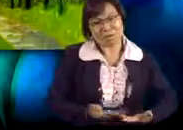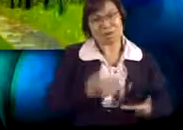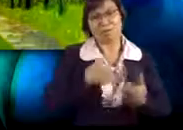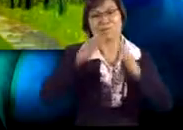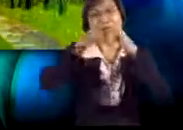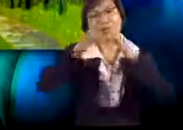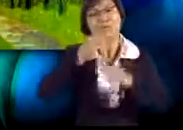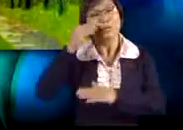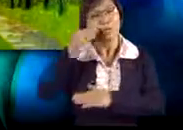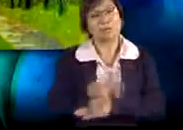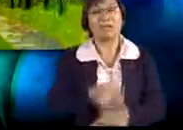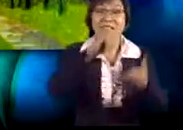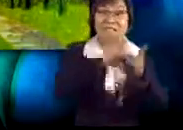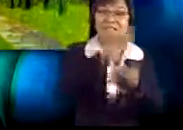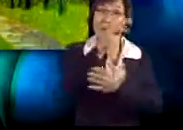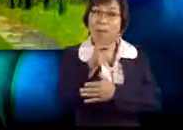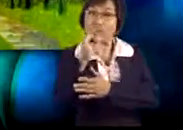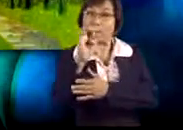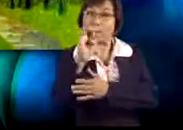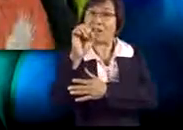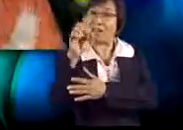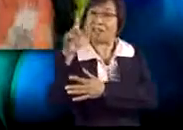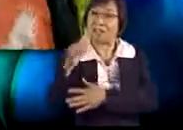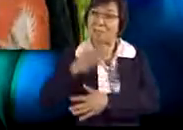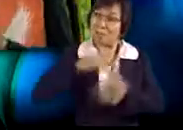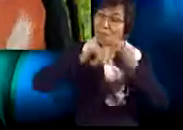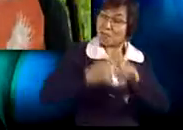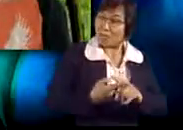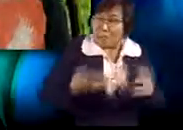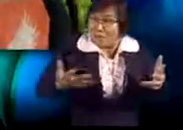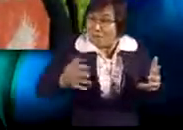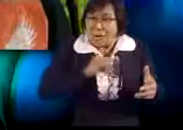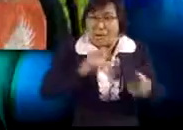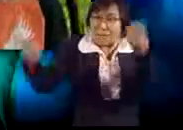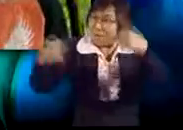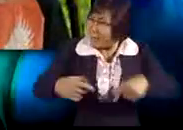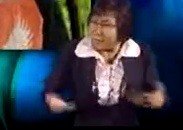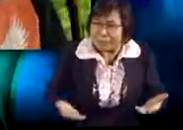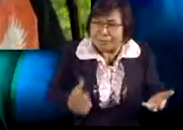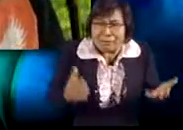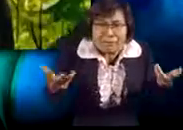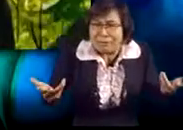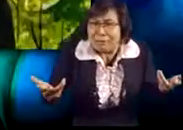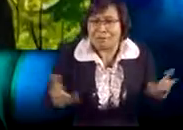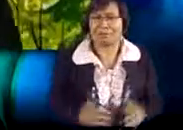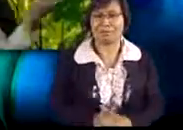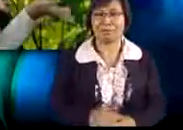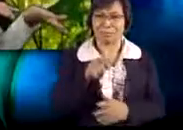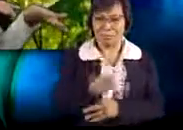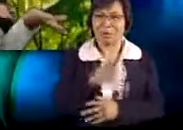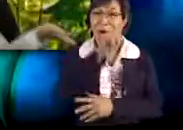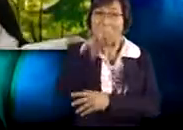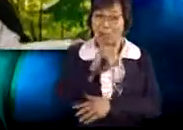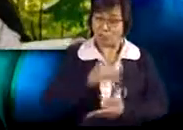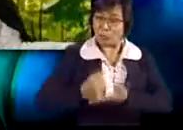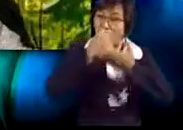Oh, it's you, Melody, my friend. But how did I get here? You asked